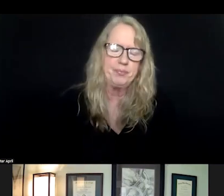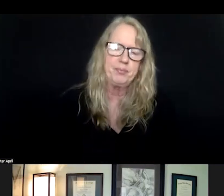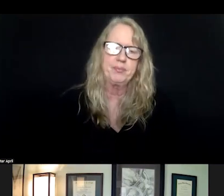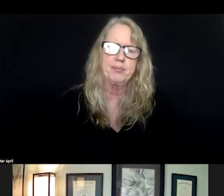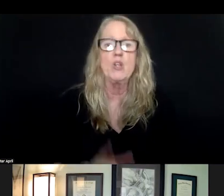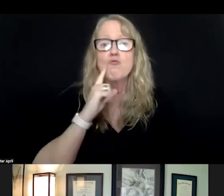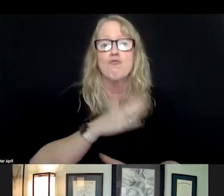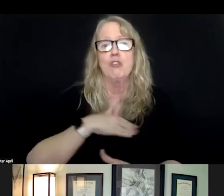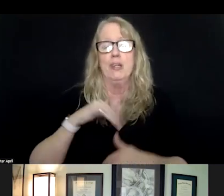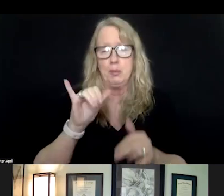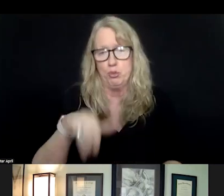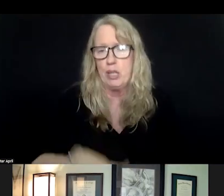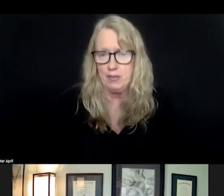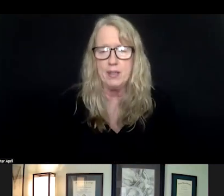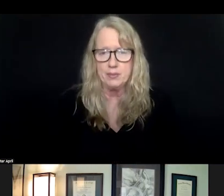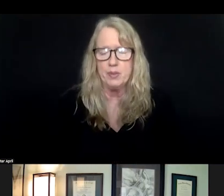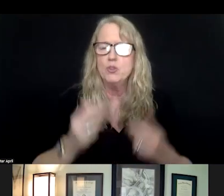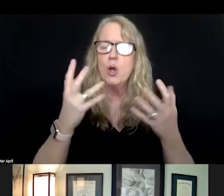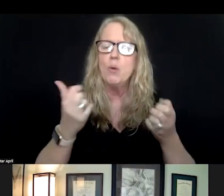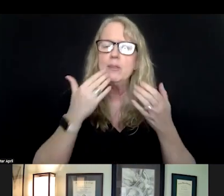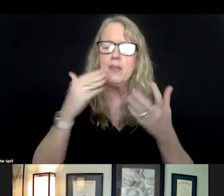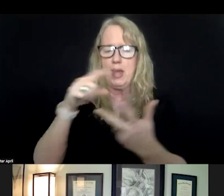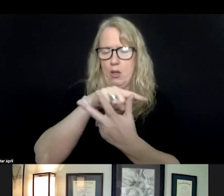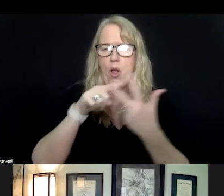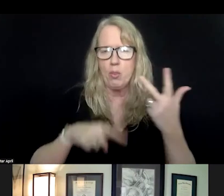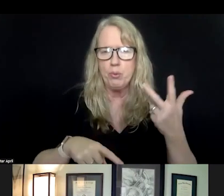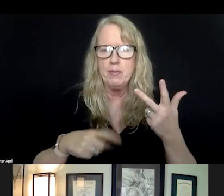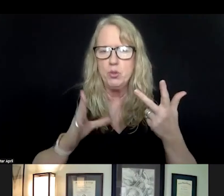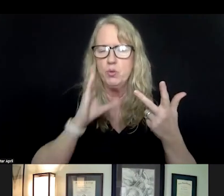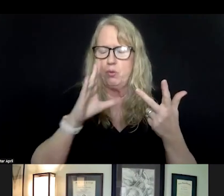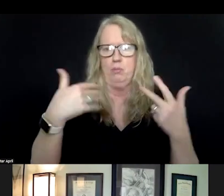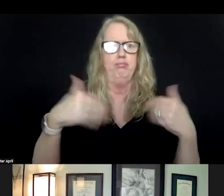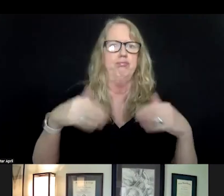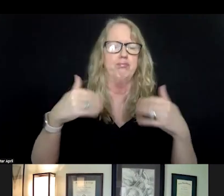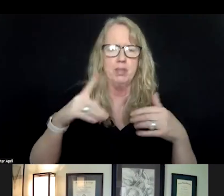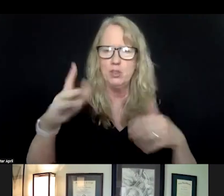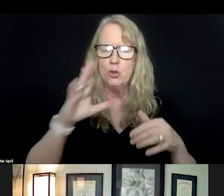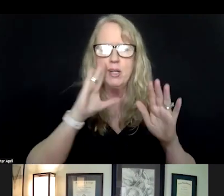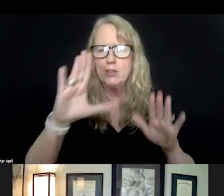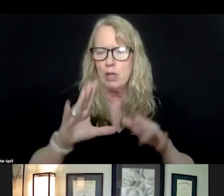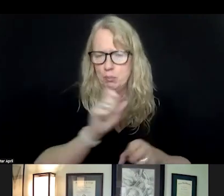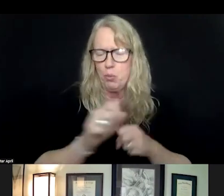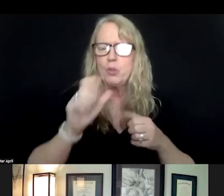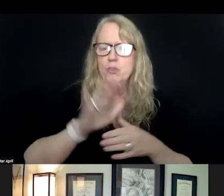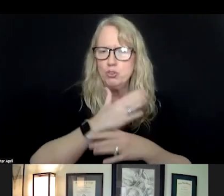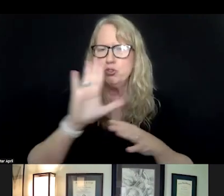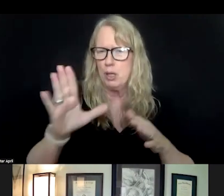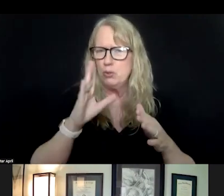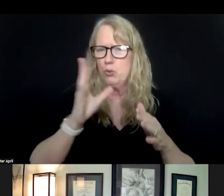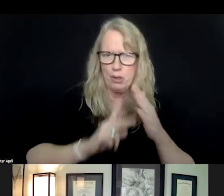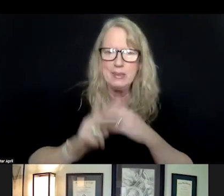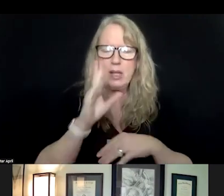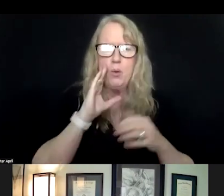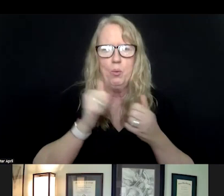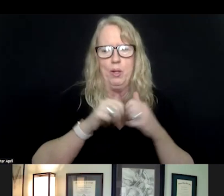Really appreciate that, and just want to thank all three of you for your incredible work and taking the time to share your insight with